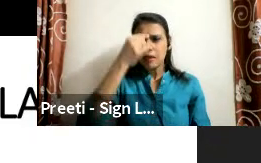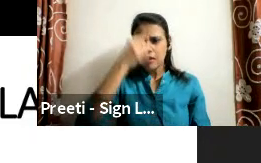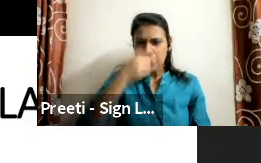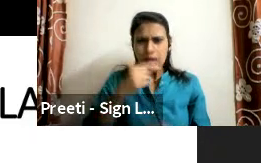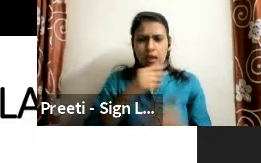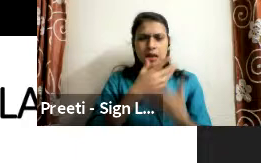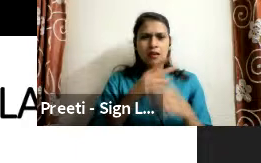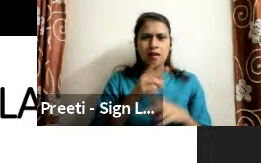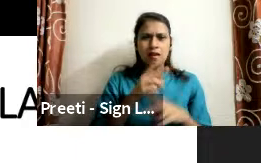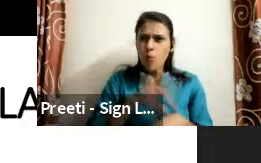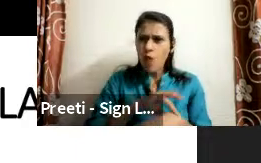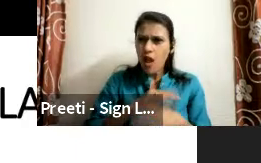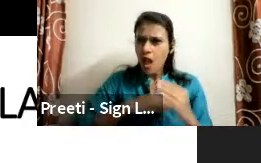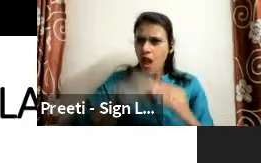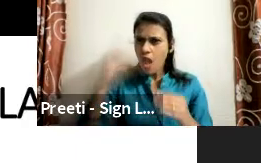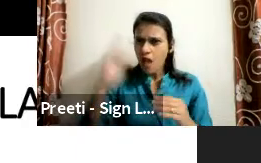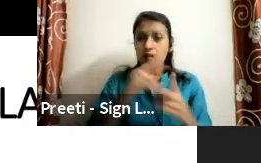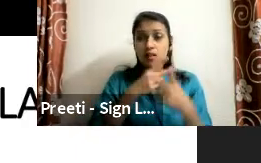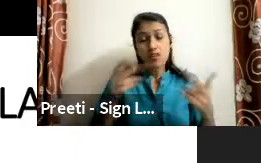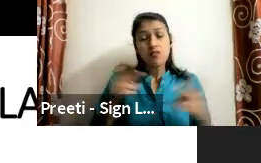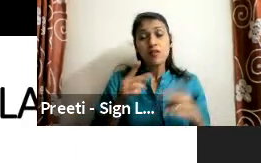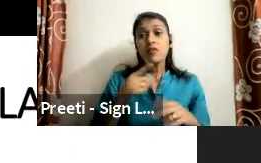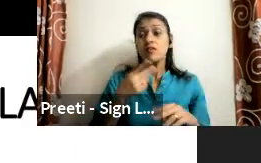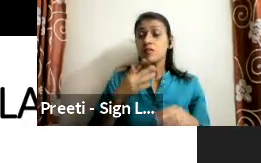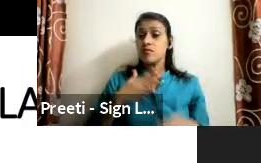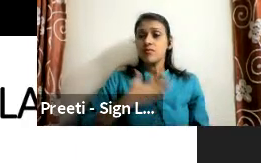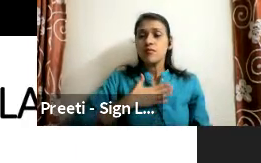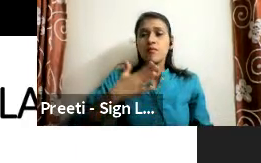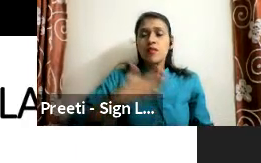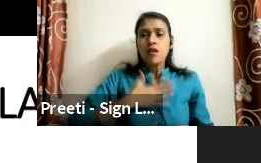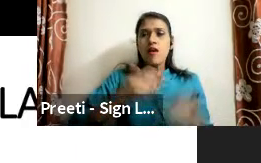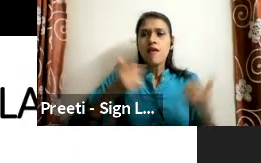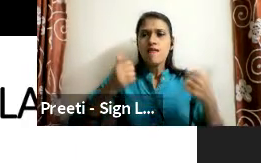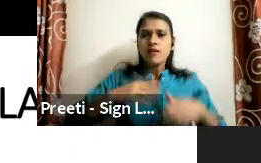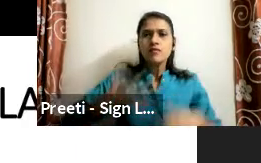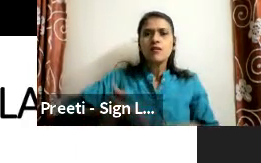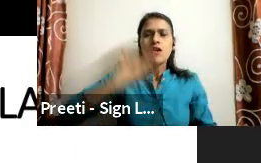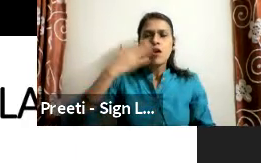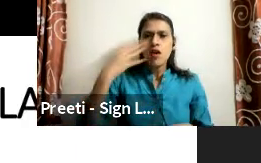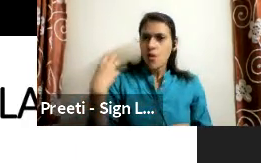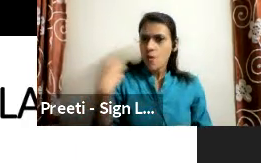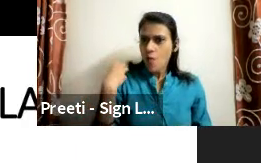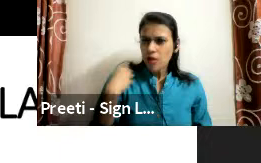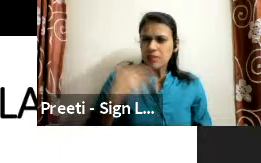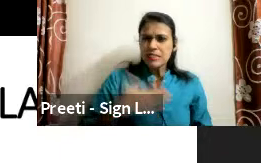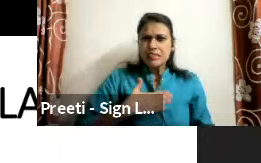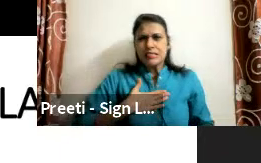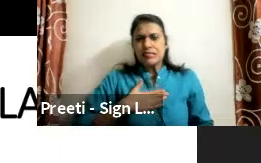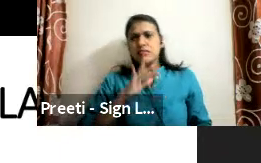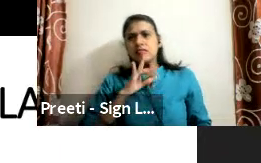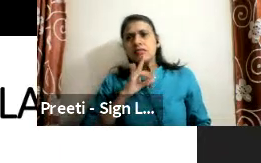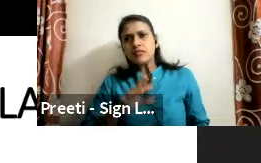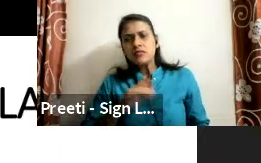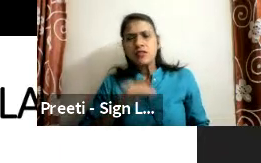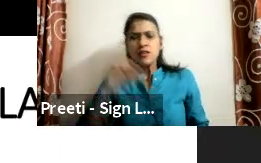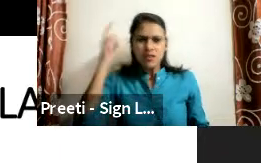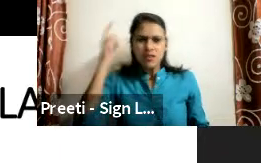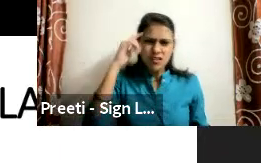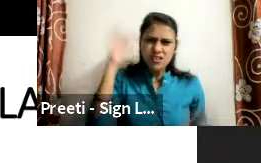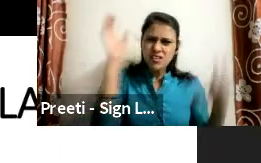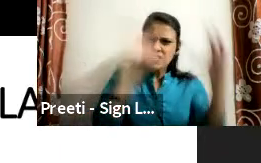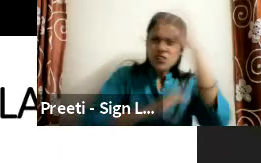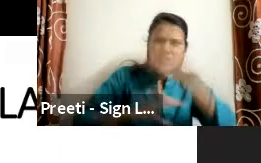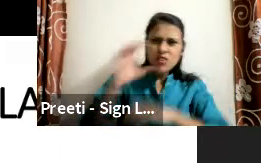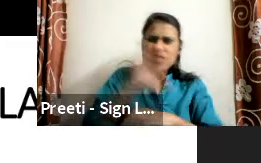care, and that would be difficulty in breathing, persistent pain or pressure in the chest, mental confusion, or developing